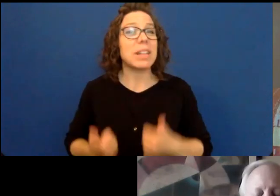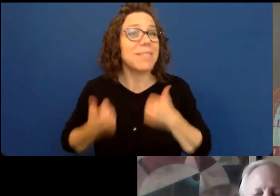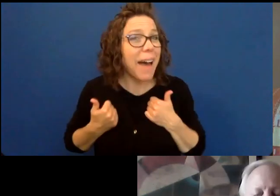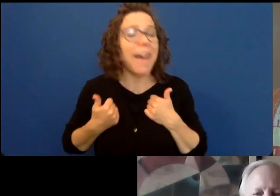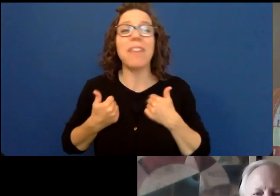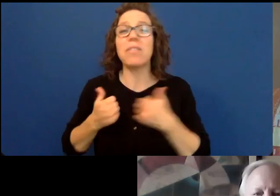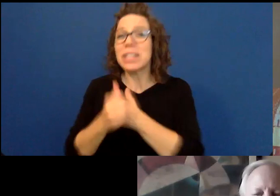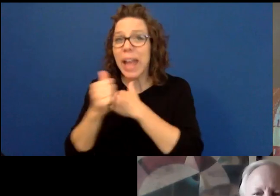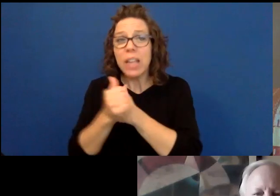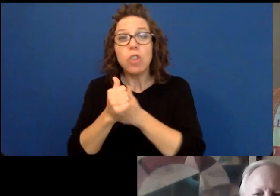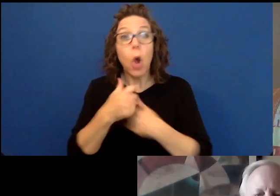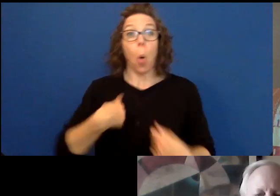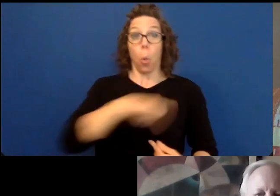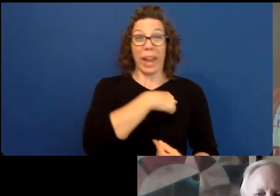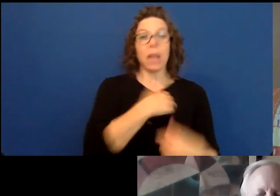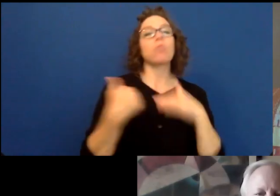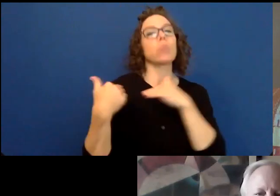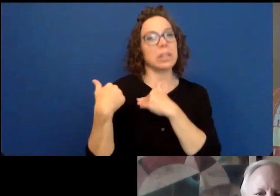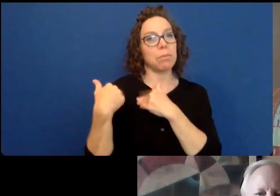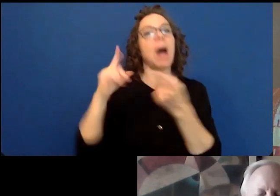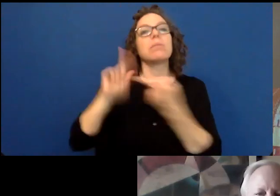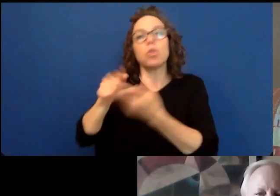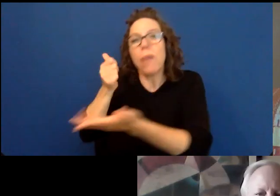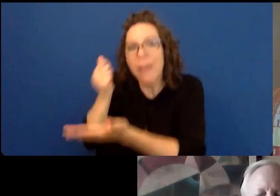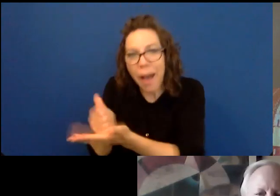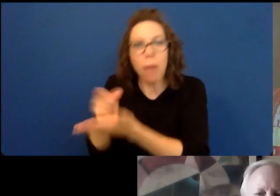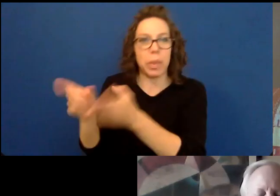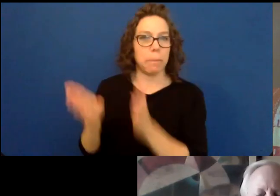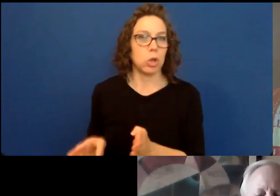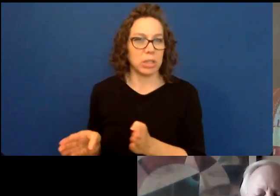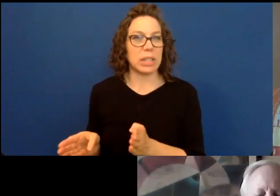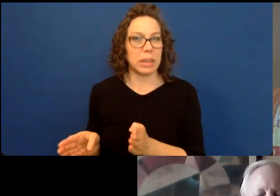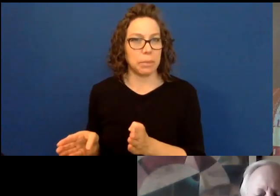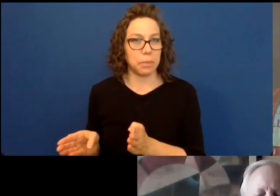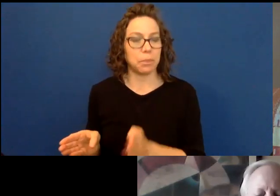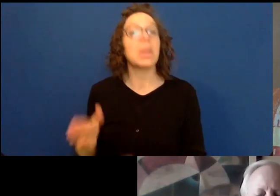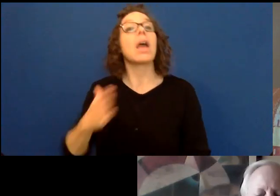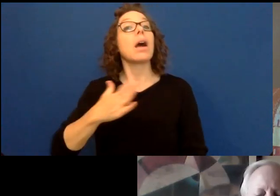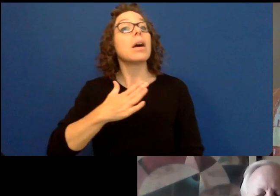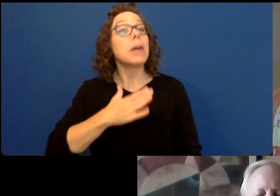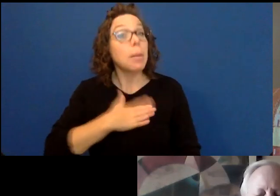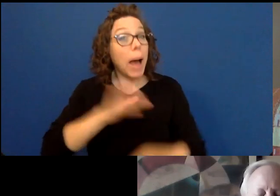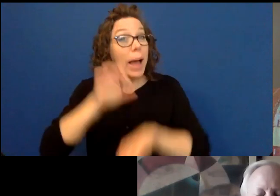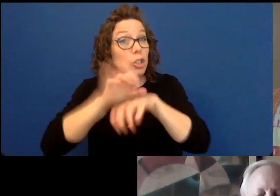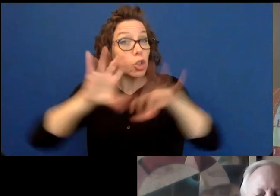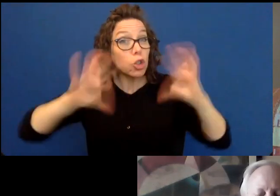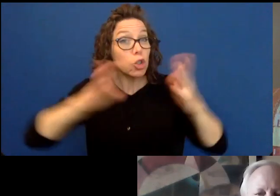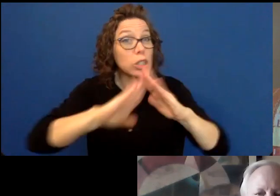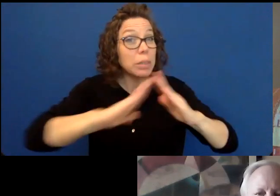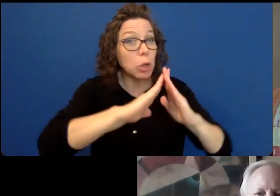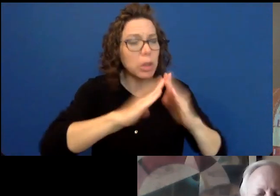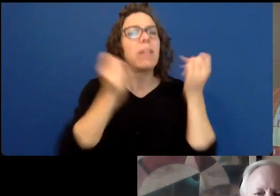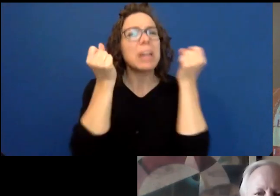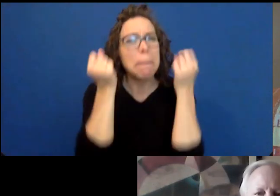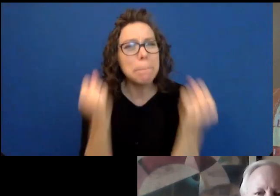we have a responsibility directly to that person. The congregation I serve is disproportionately made up of